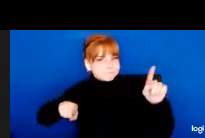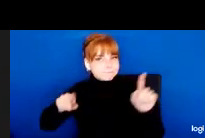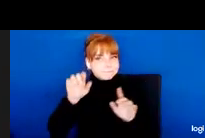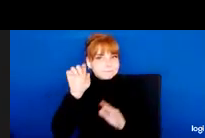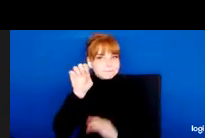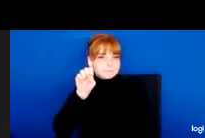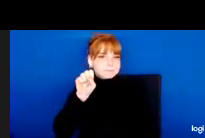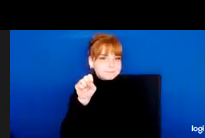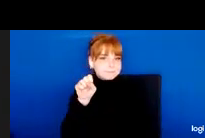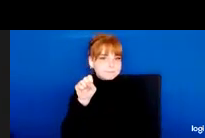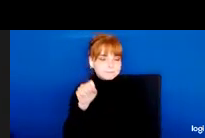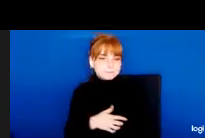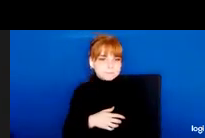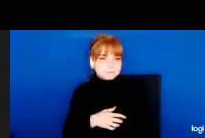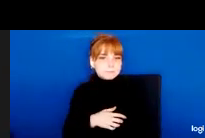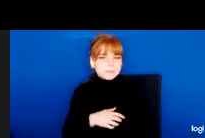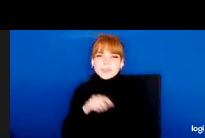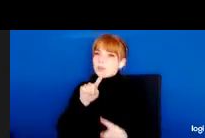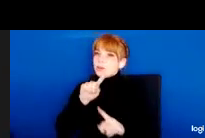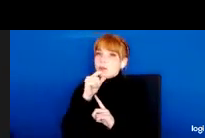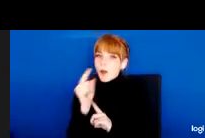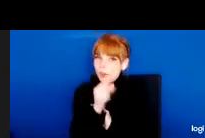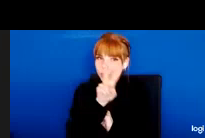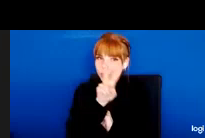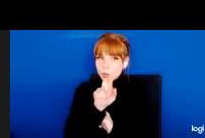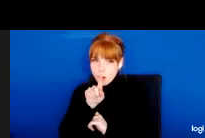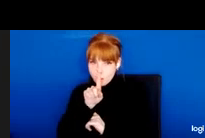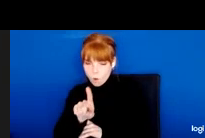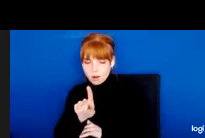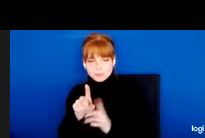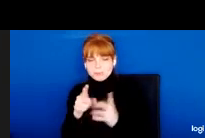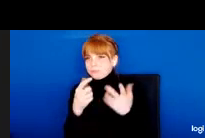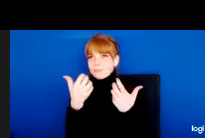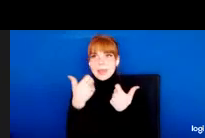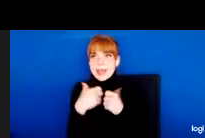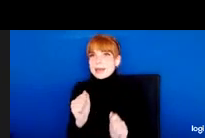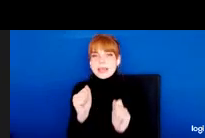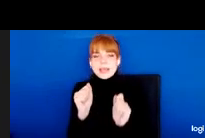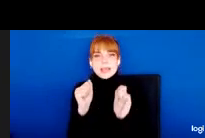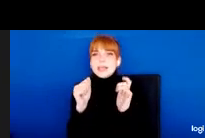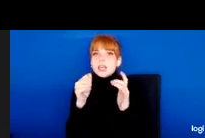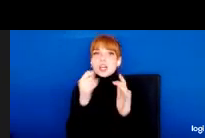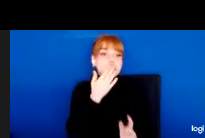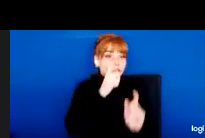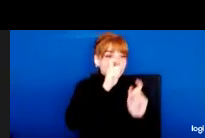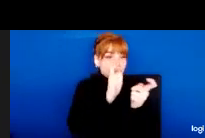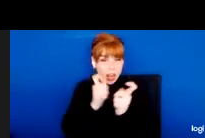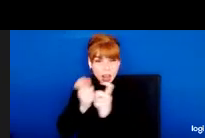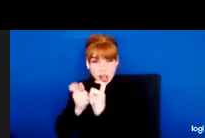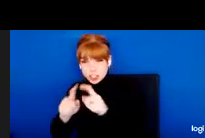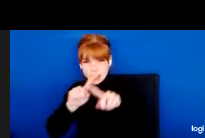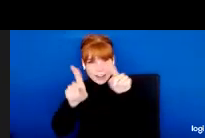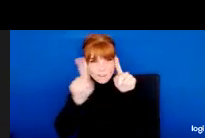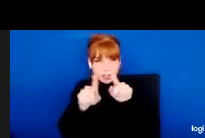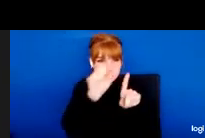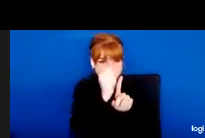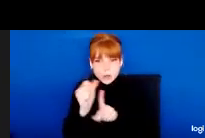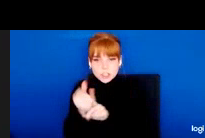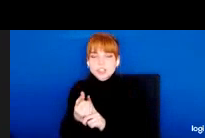thing. This is just a general, anything that can change colors in different states, hover over it with a mouse, navigate to it with a